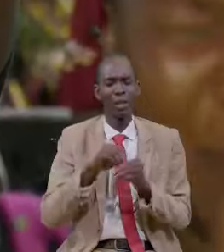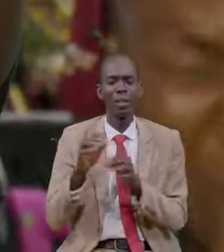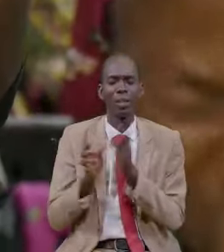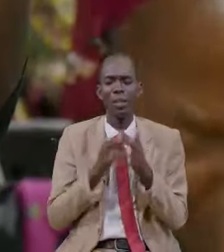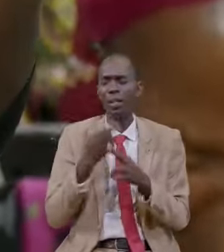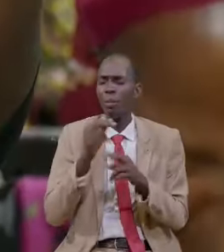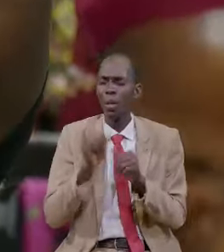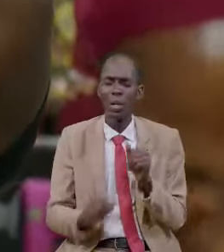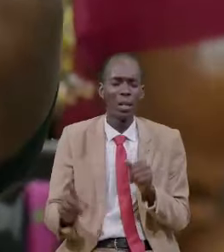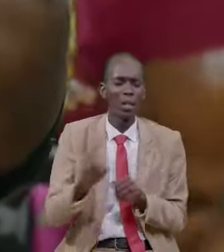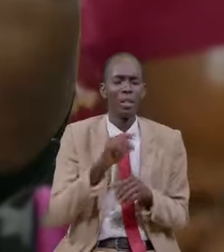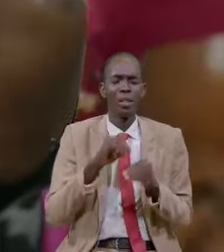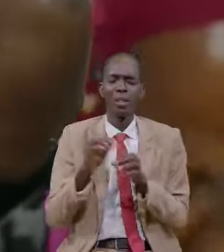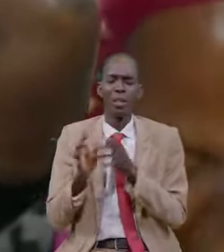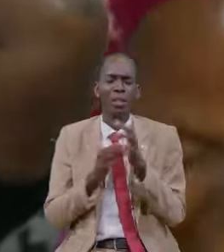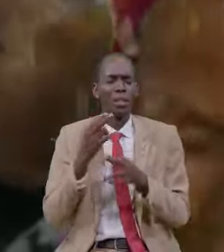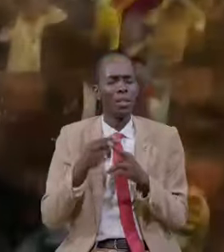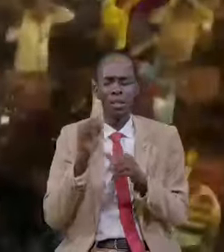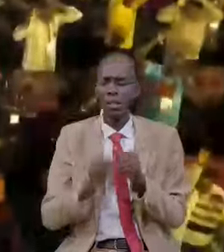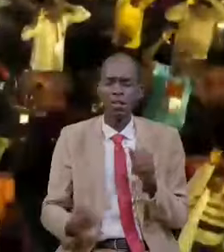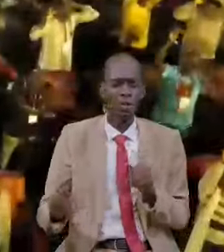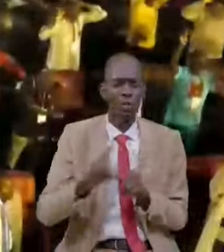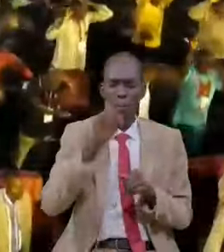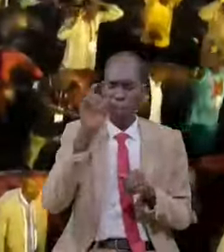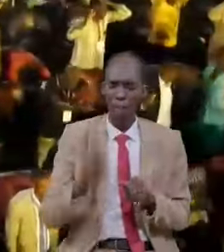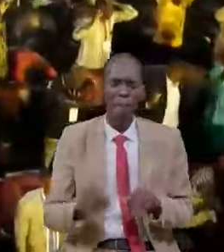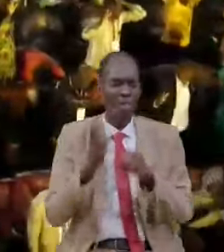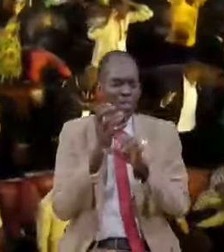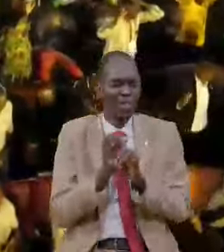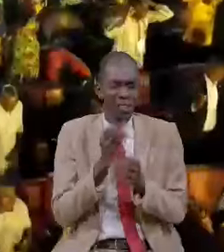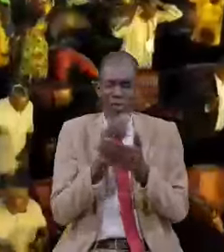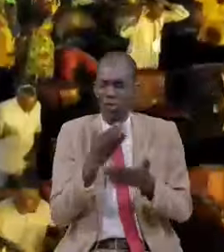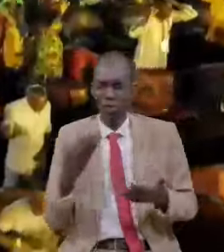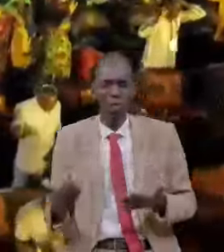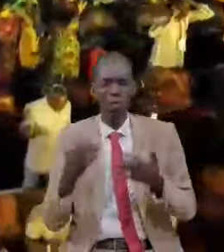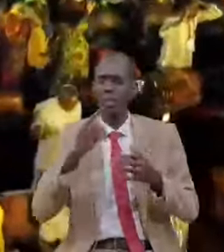Everyone, everybody must receive something